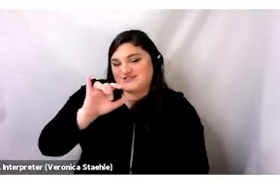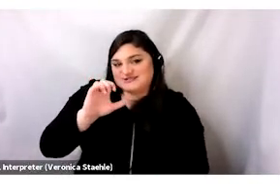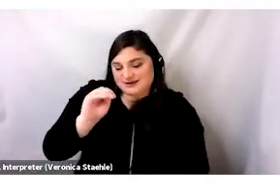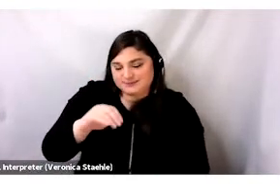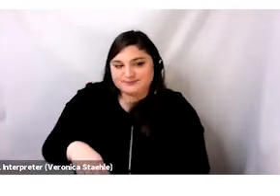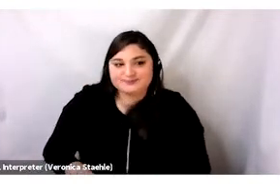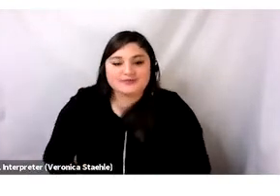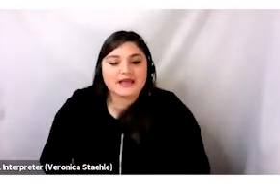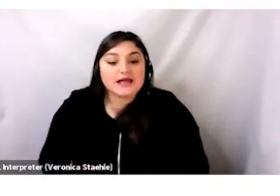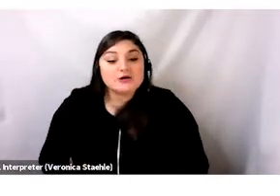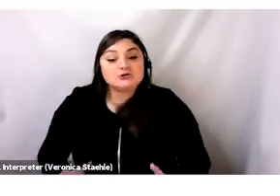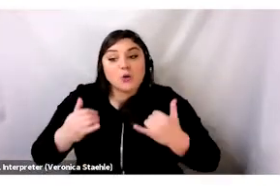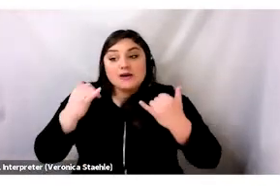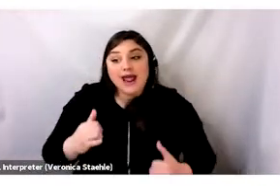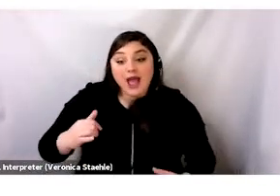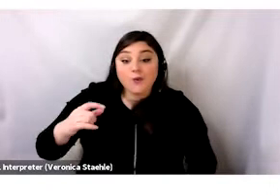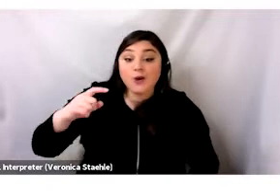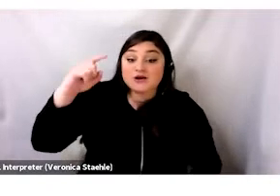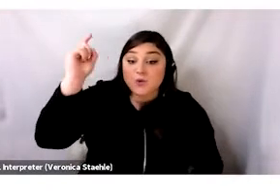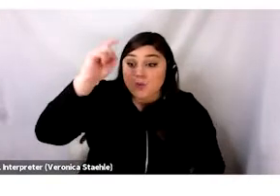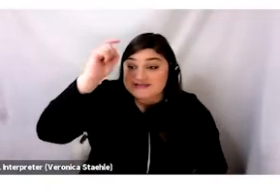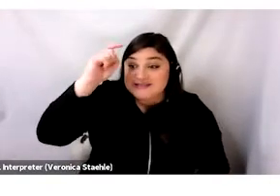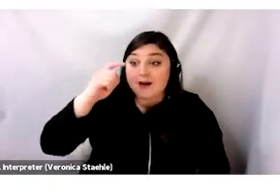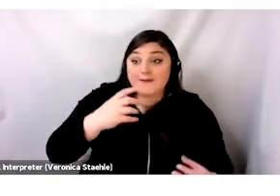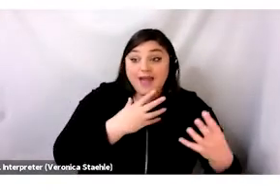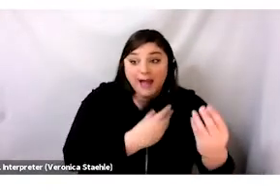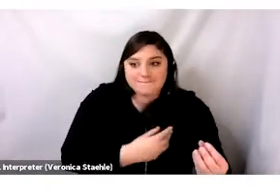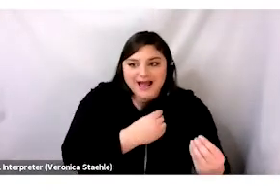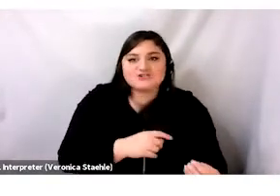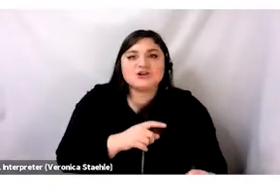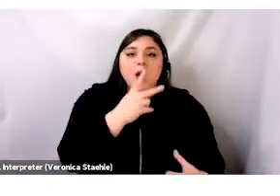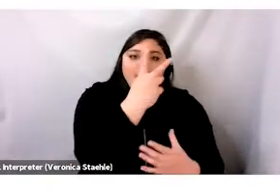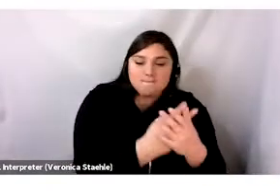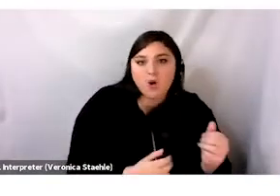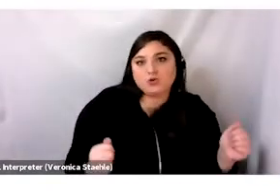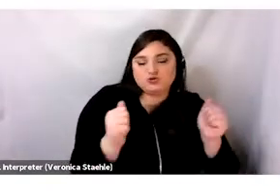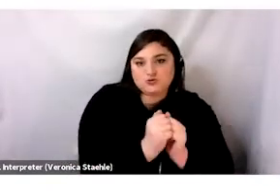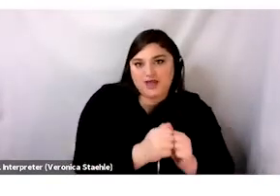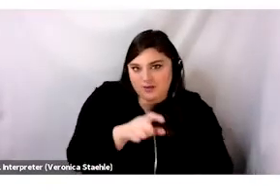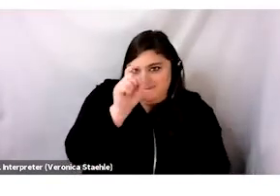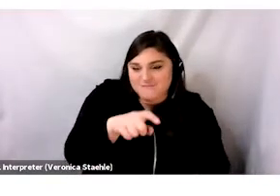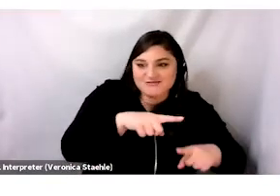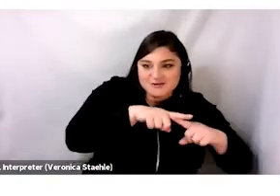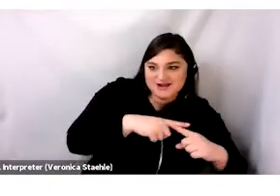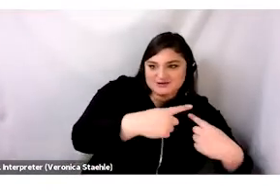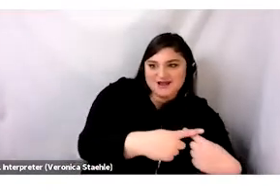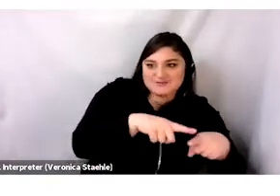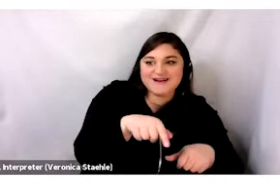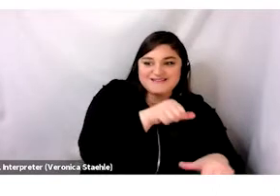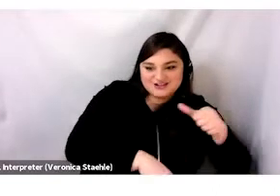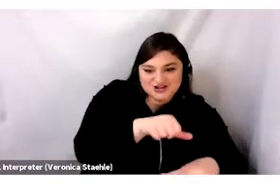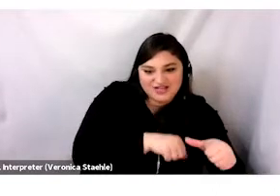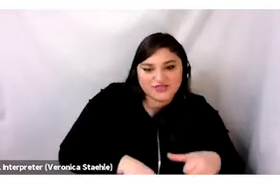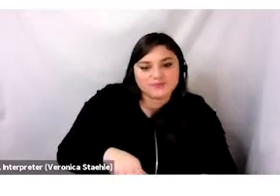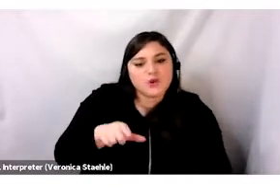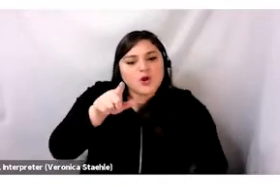interdependent. So, intelligence is required to guide skillful action. It's required for the